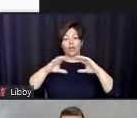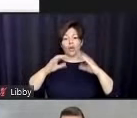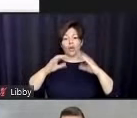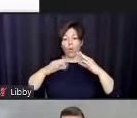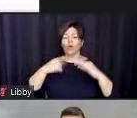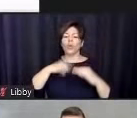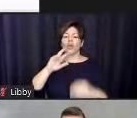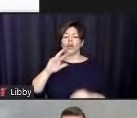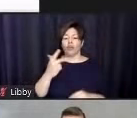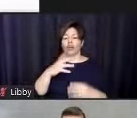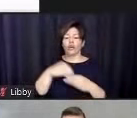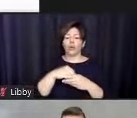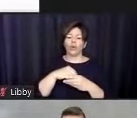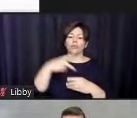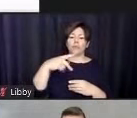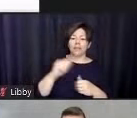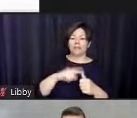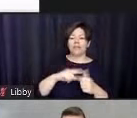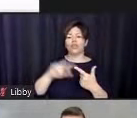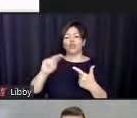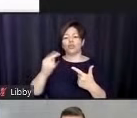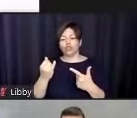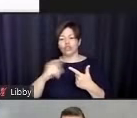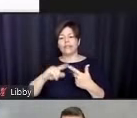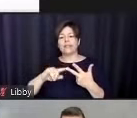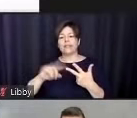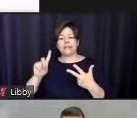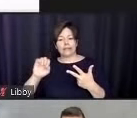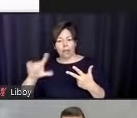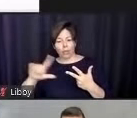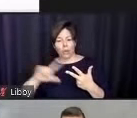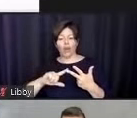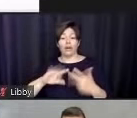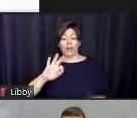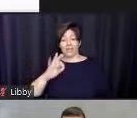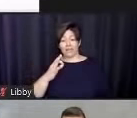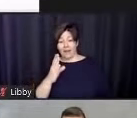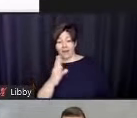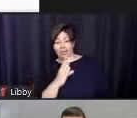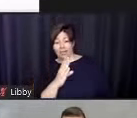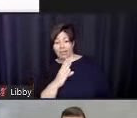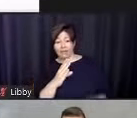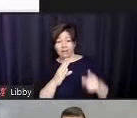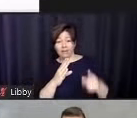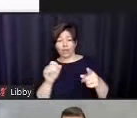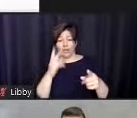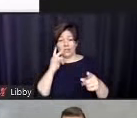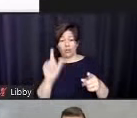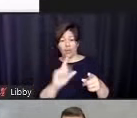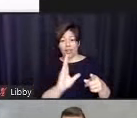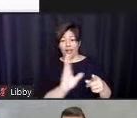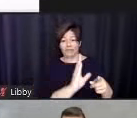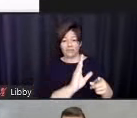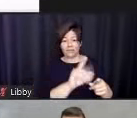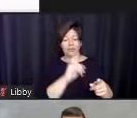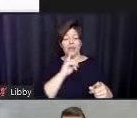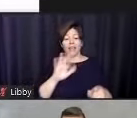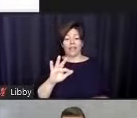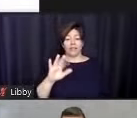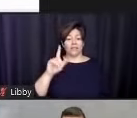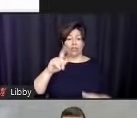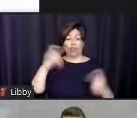includes Pennsylvania, New Jersey, and Delaware. The Ninth Circuit, which you can see out in, on the to the left of your screen, is